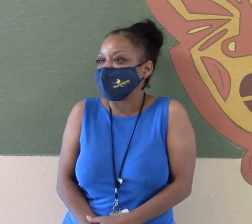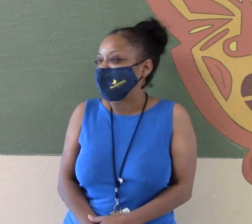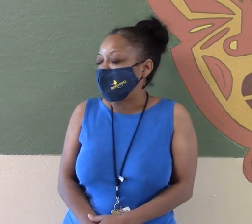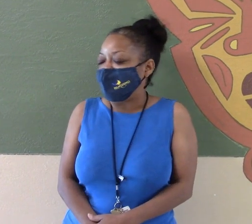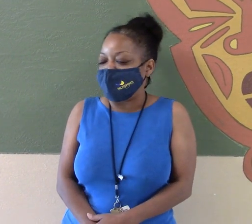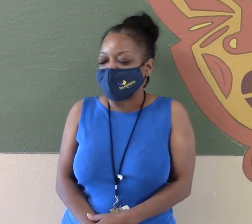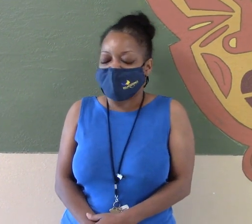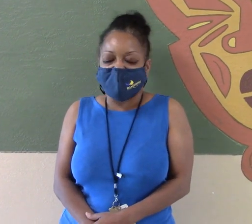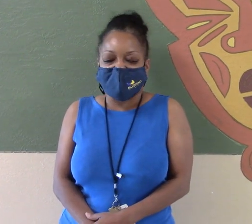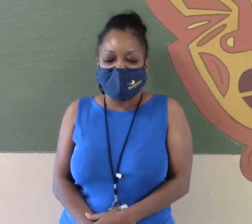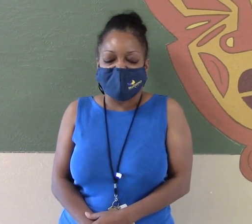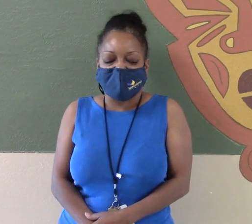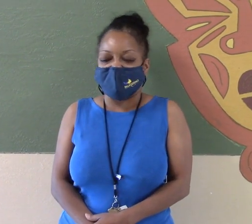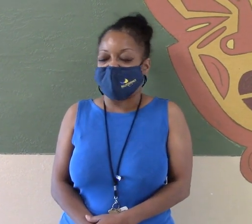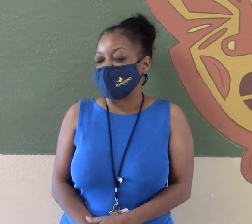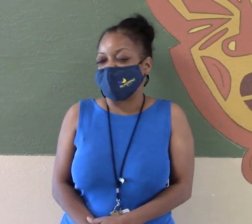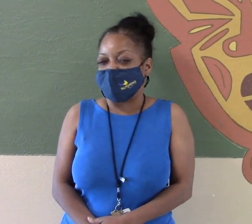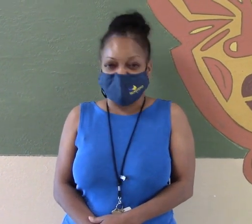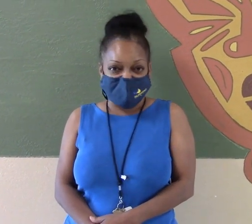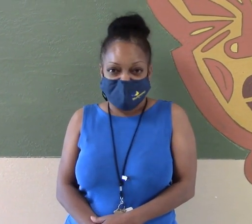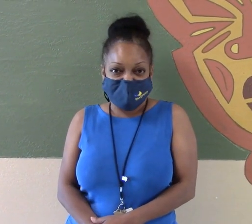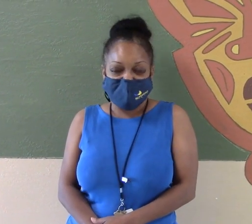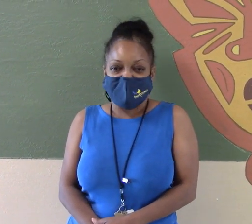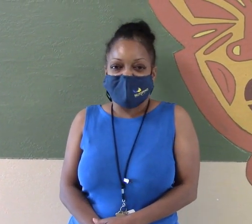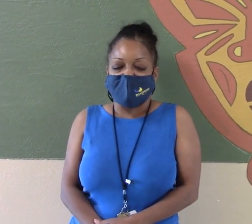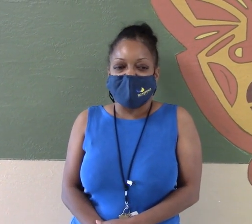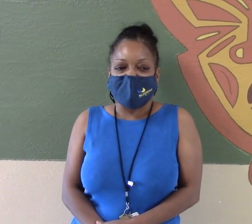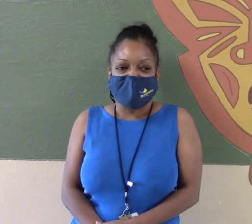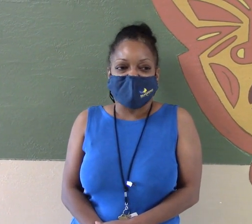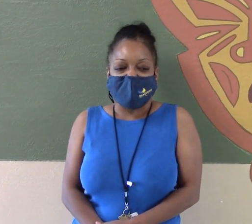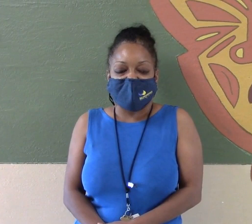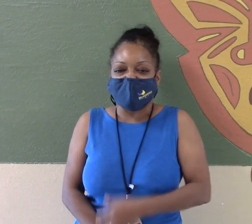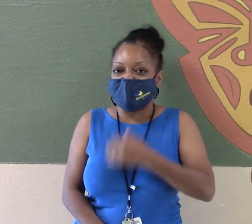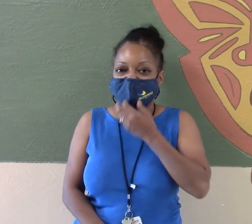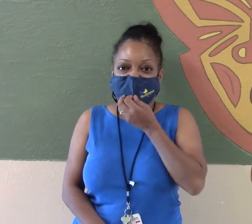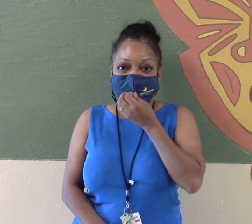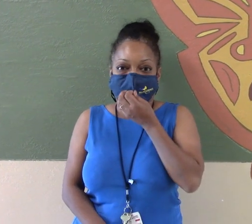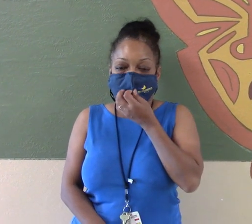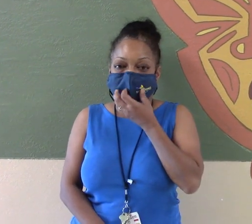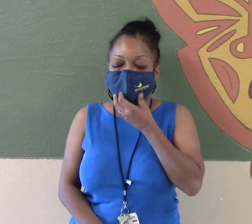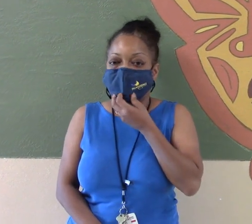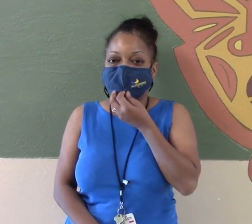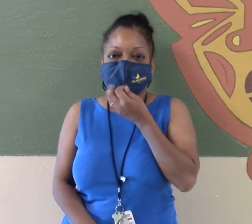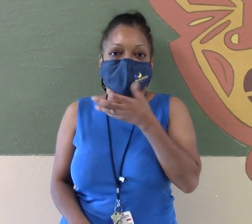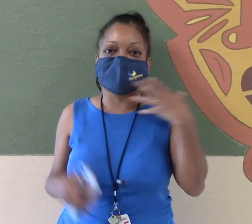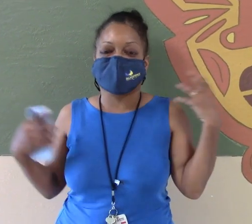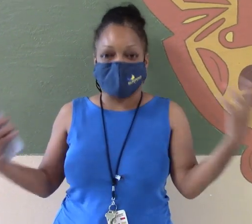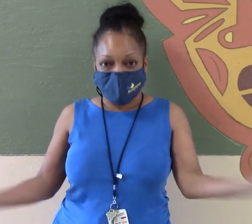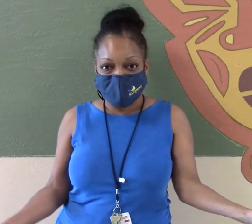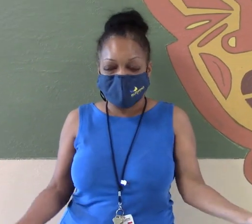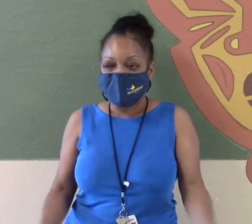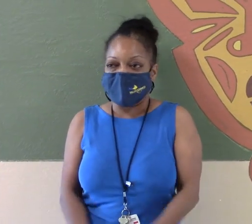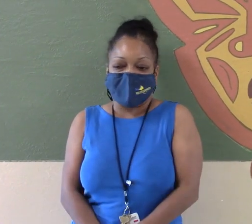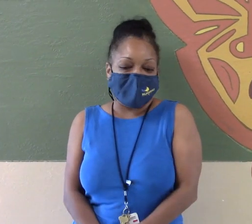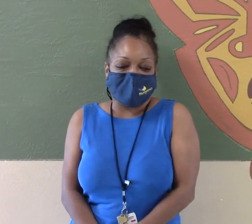clothes, and just everything that being Haitian represents. My parents raised me really, really well. We have so much to